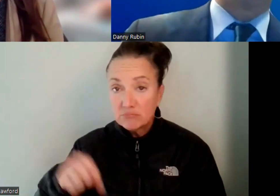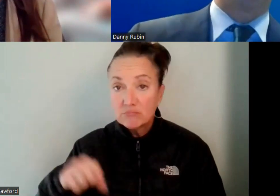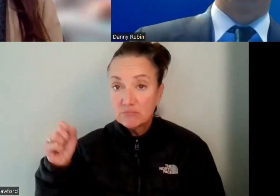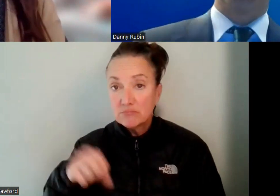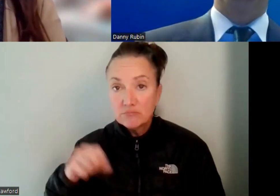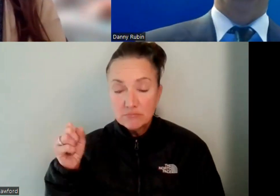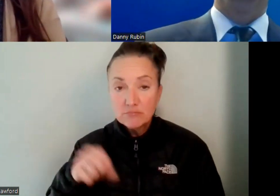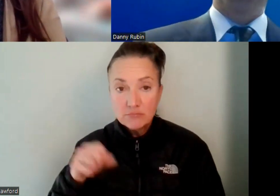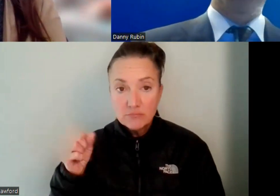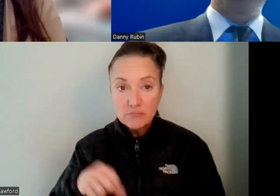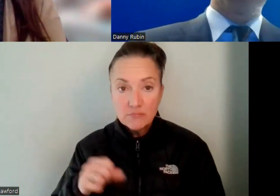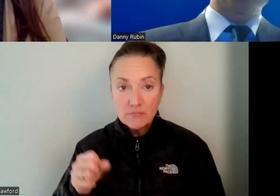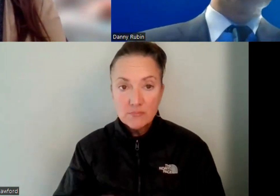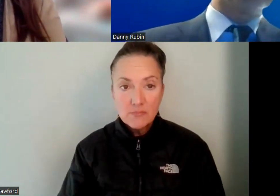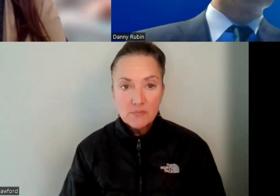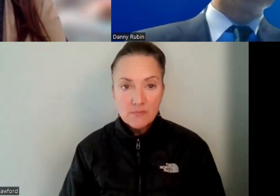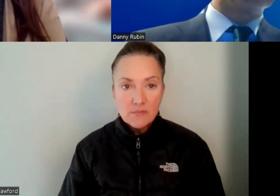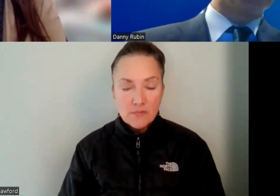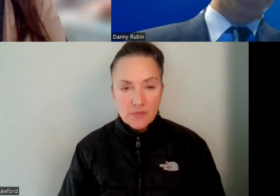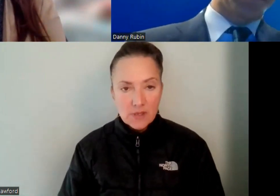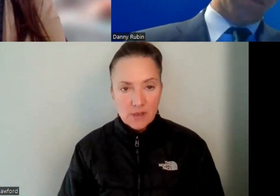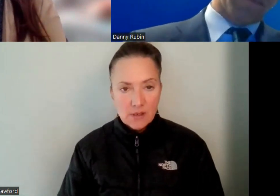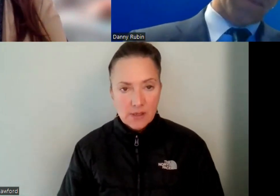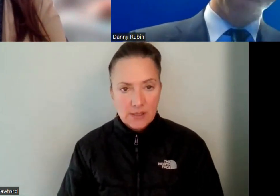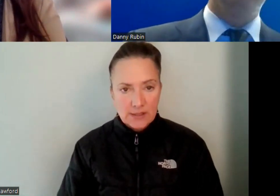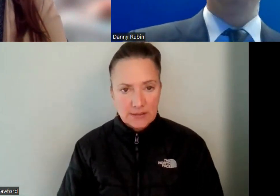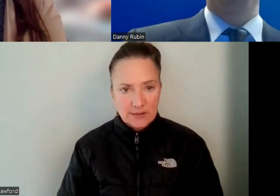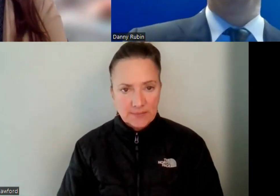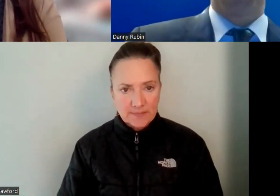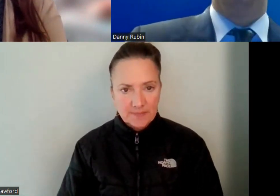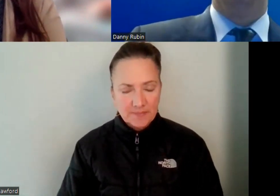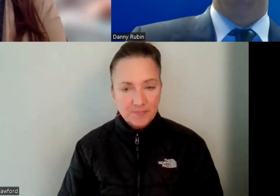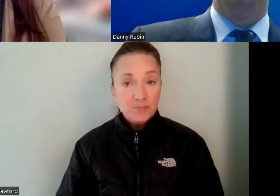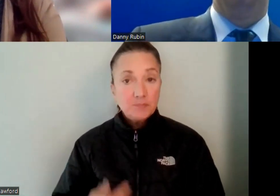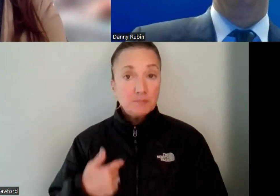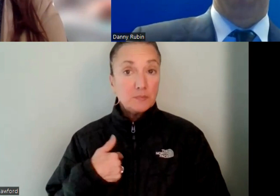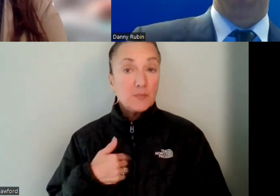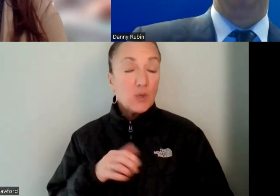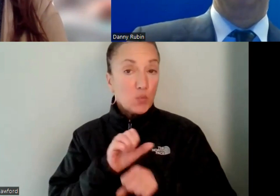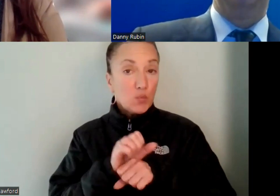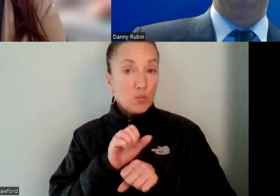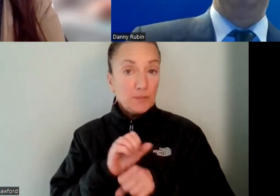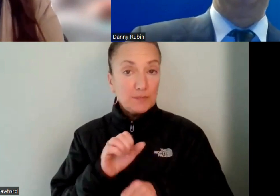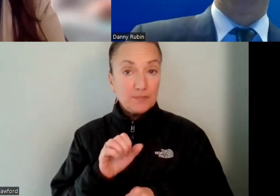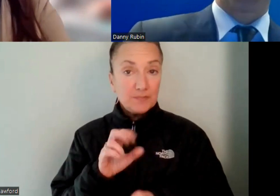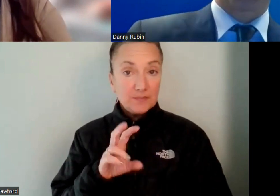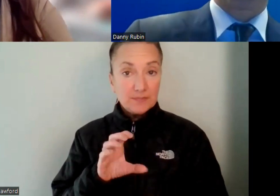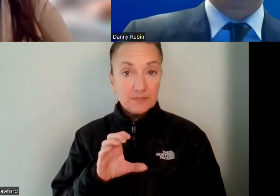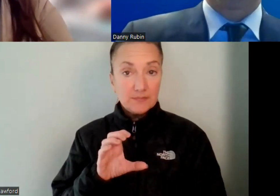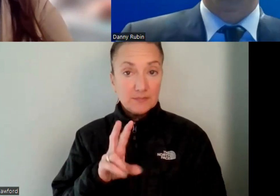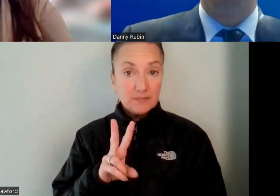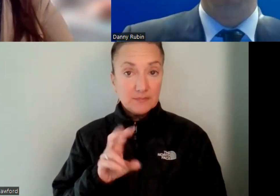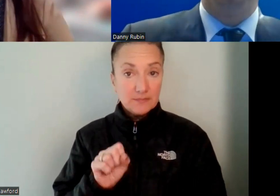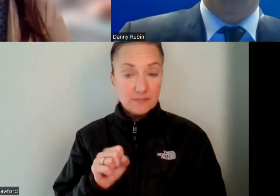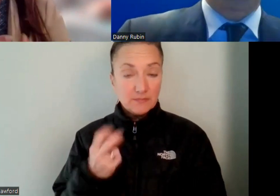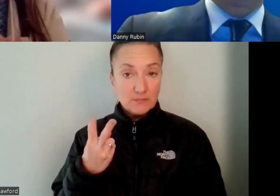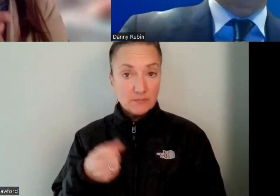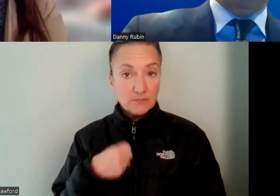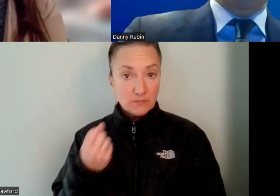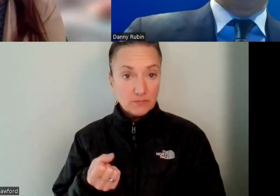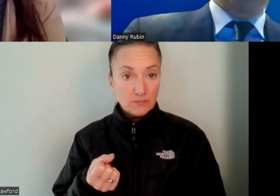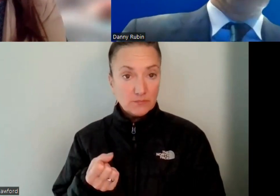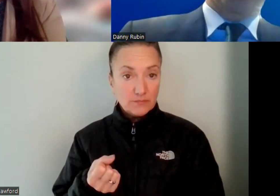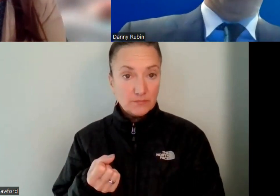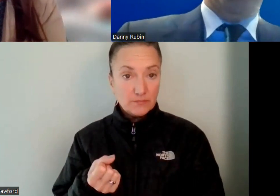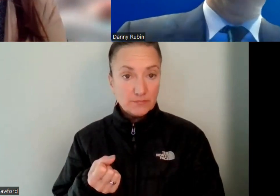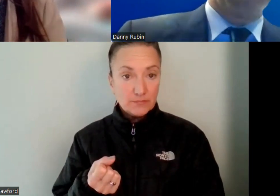Because after being working at the CVS pharmacy for 2 years, later on it